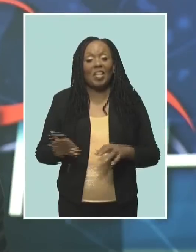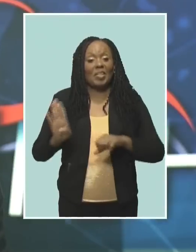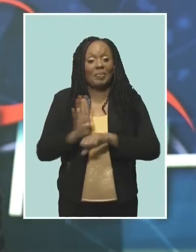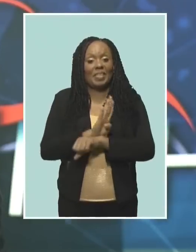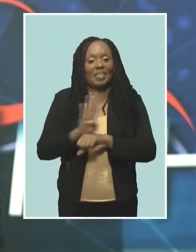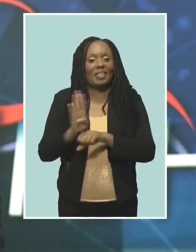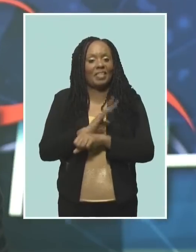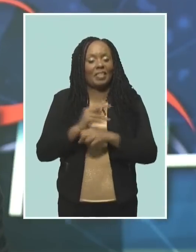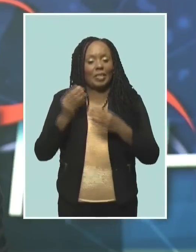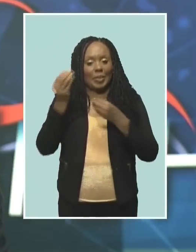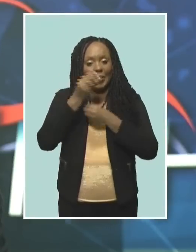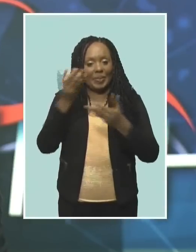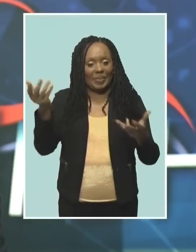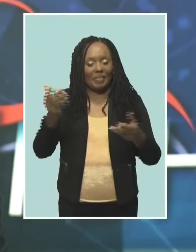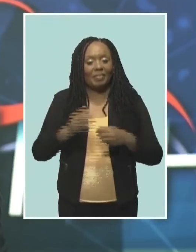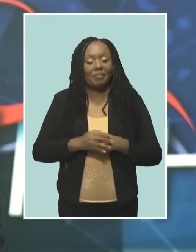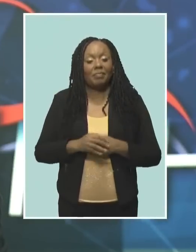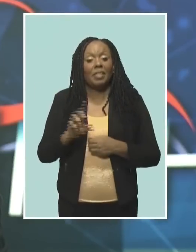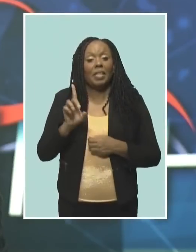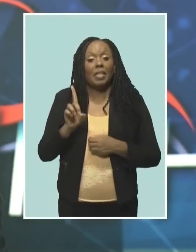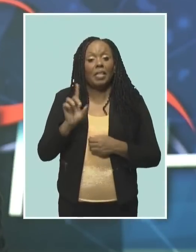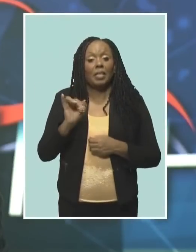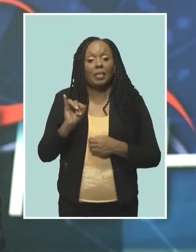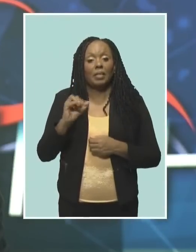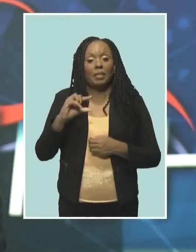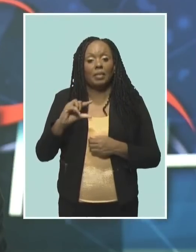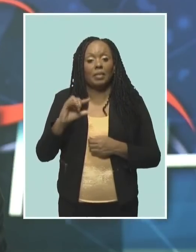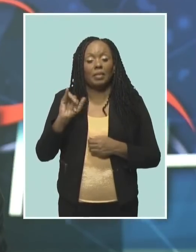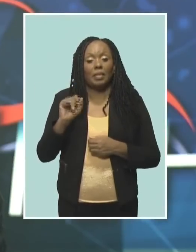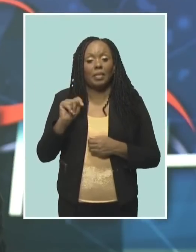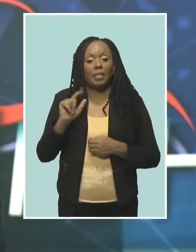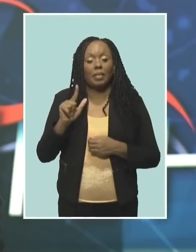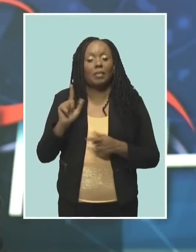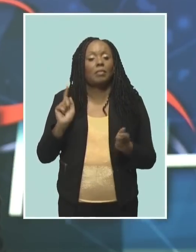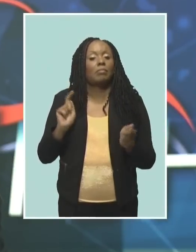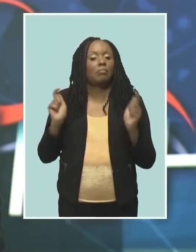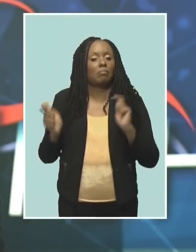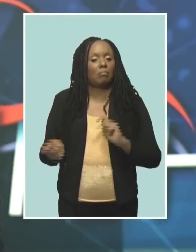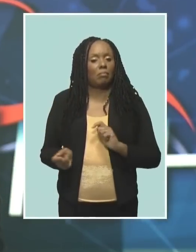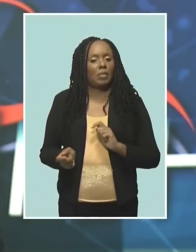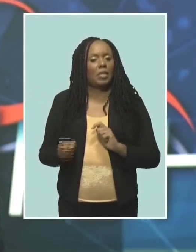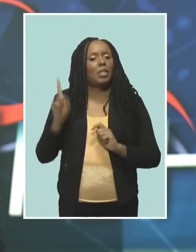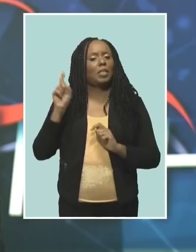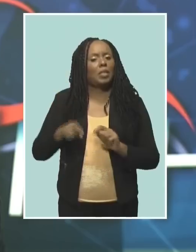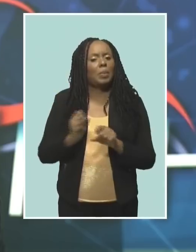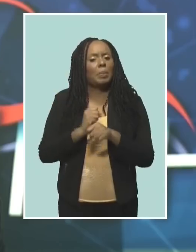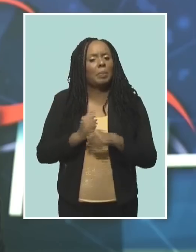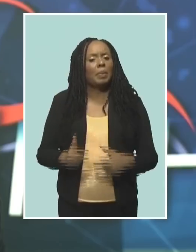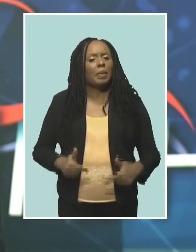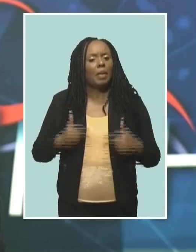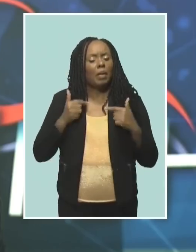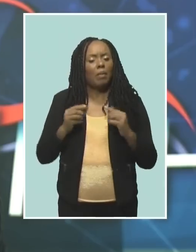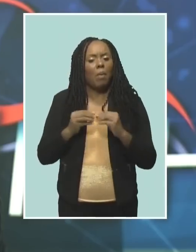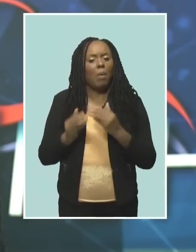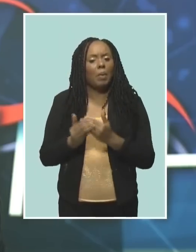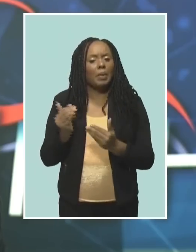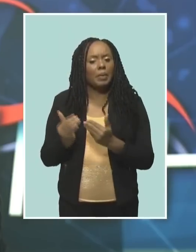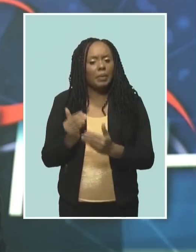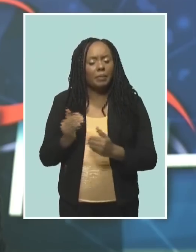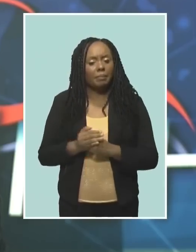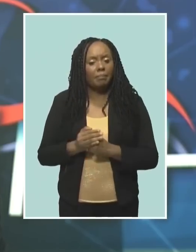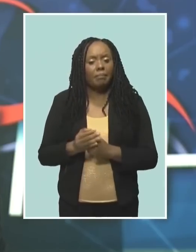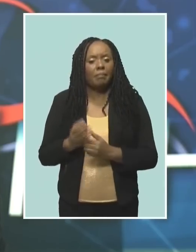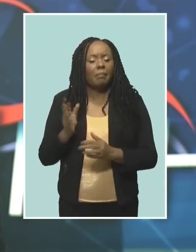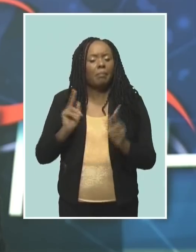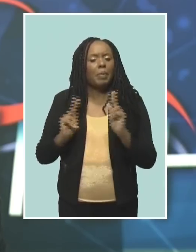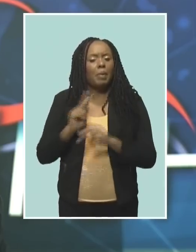Business now, using digital transformation to bring ease to everyday life, is getting the attention of a cross-section of finance specialists